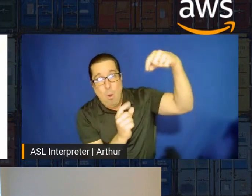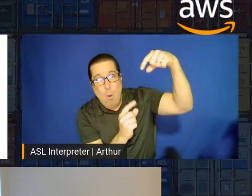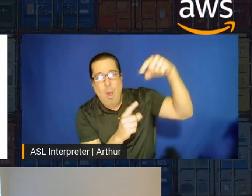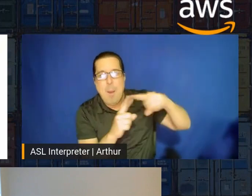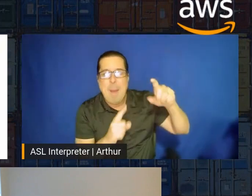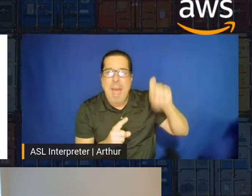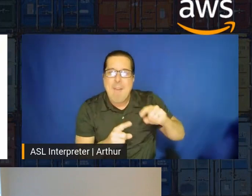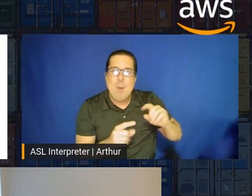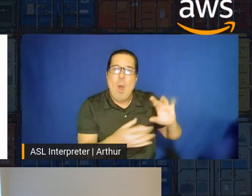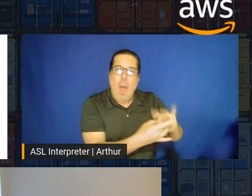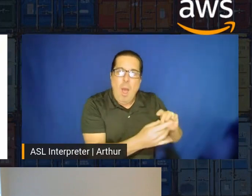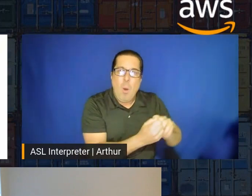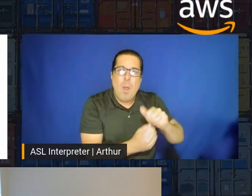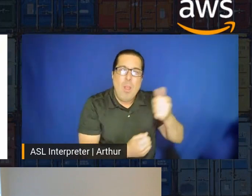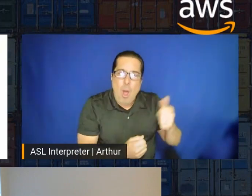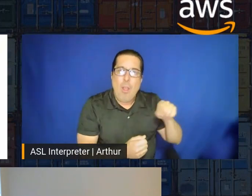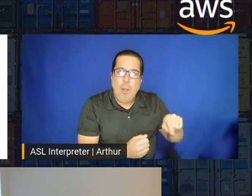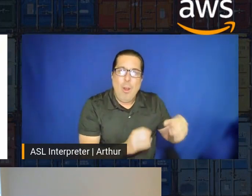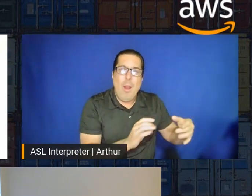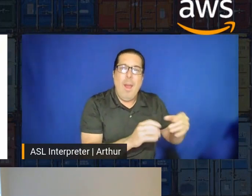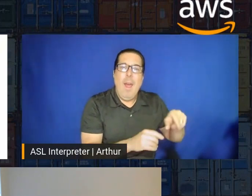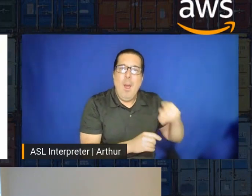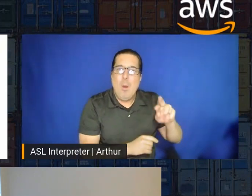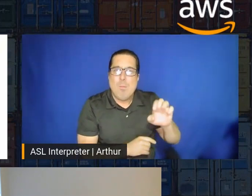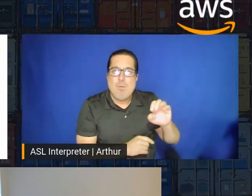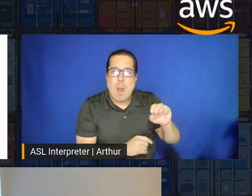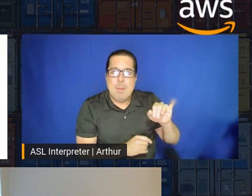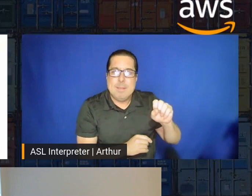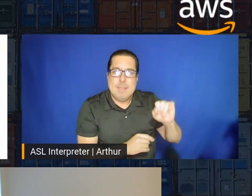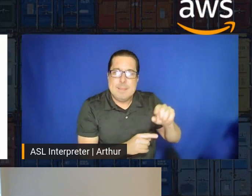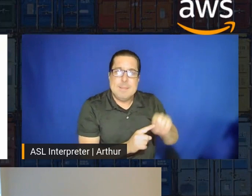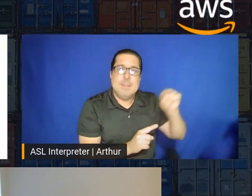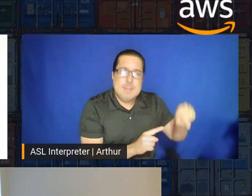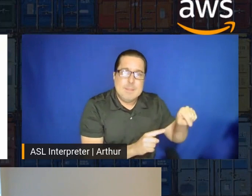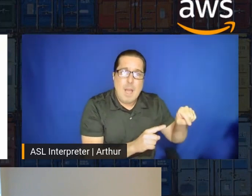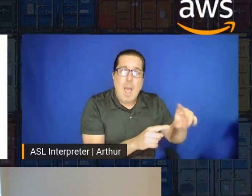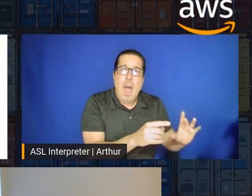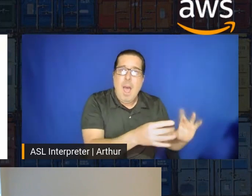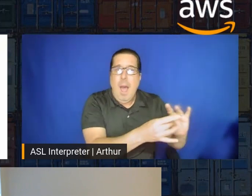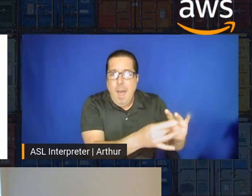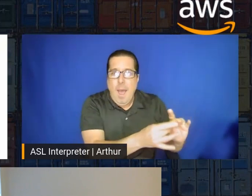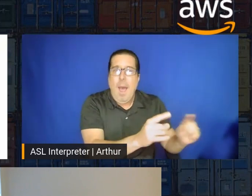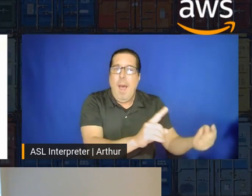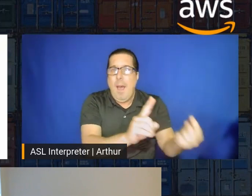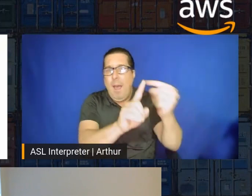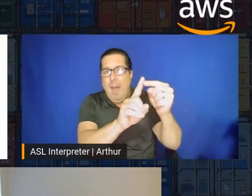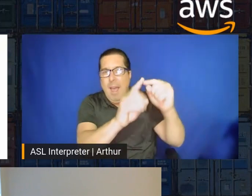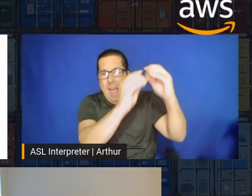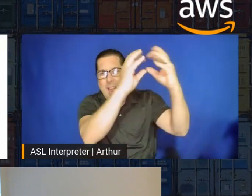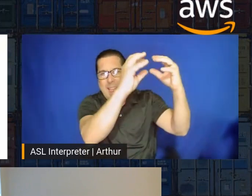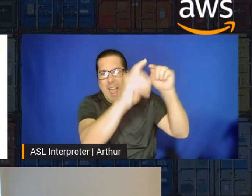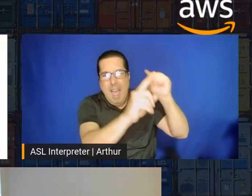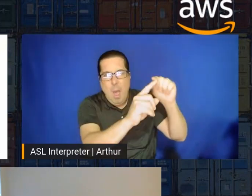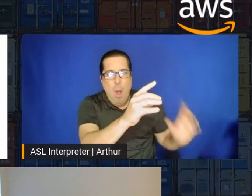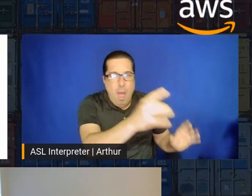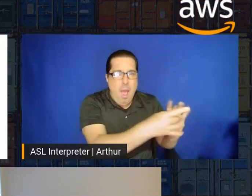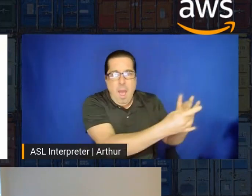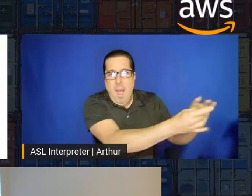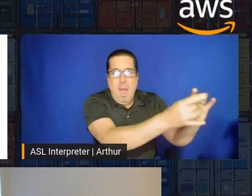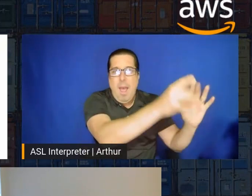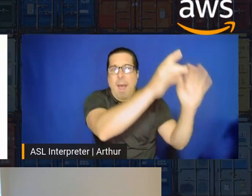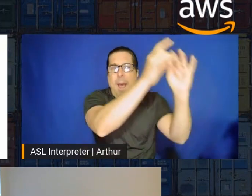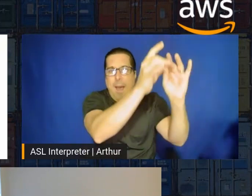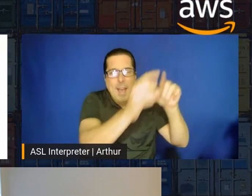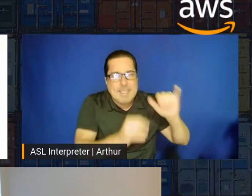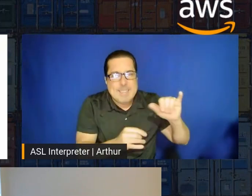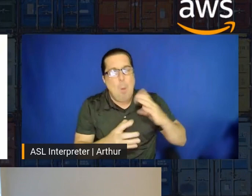premises or maybe outside of the cloud. How can we kind of get help doing that? But again, I don't want to take away too much from what I'll be asking you